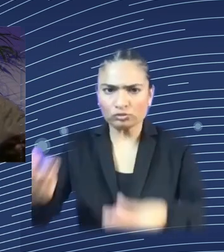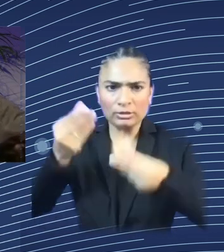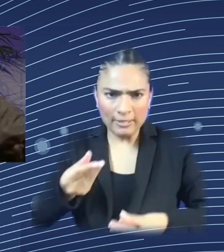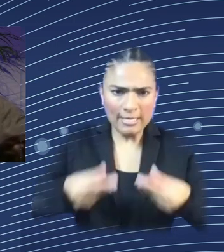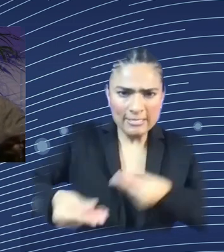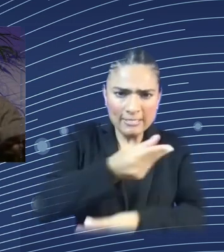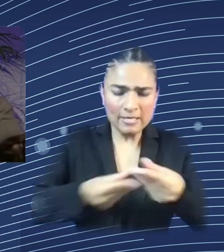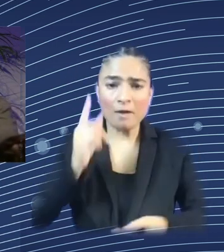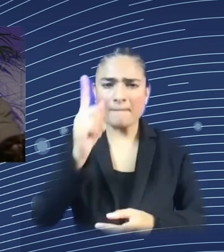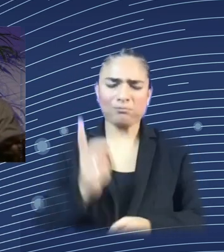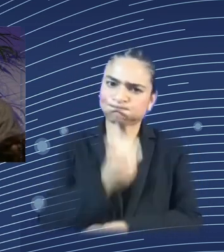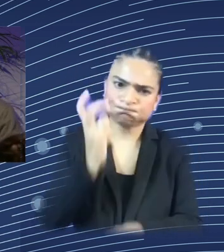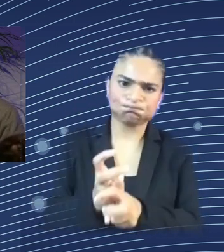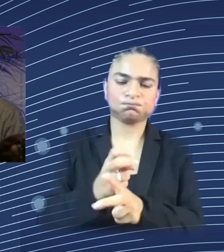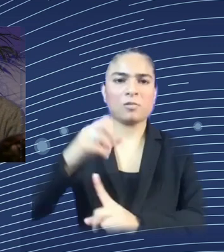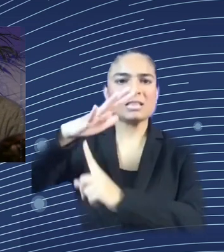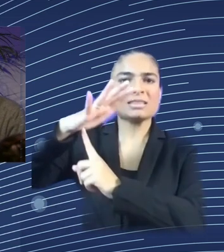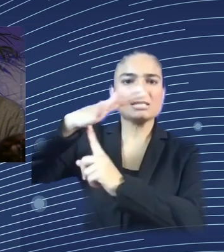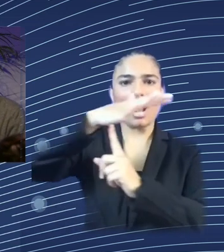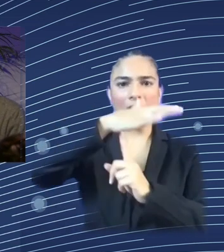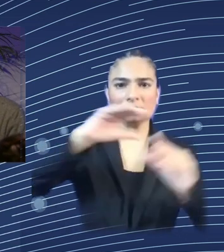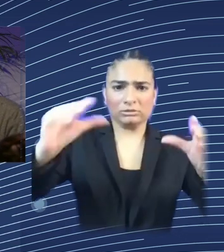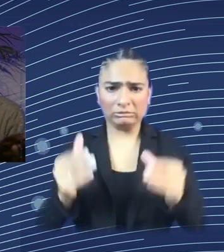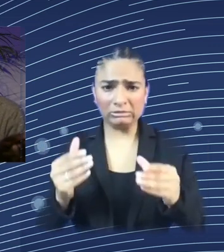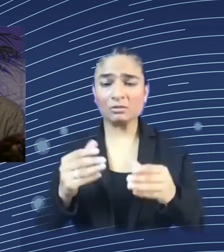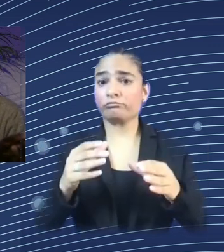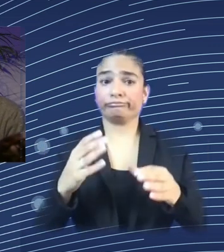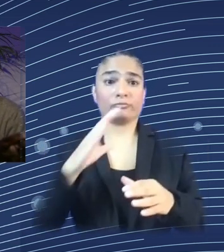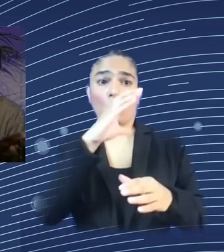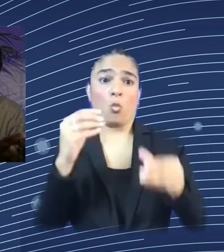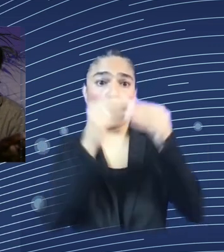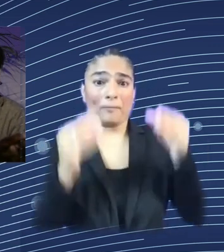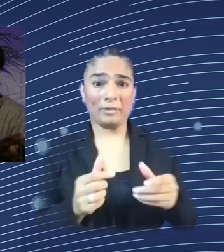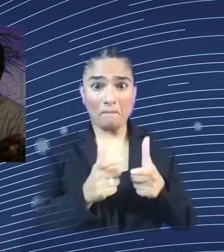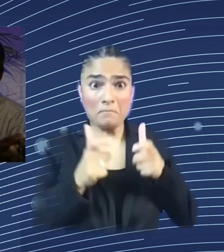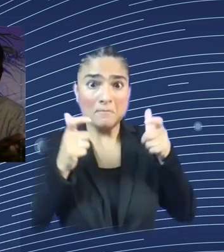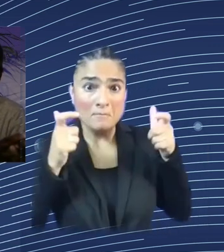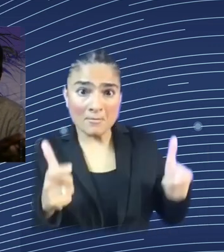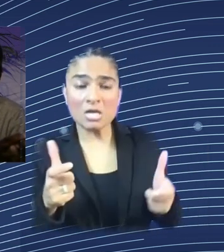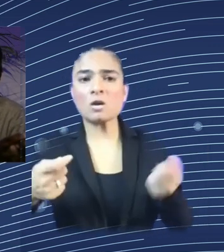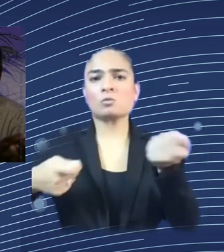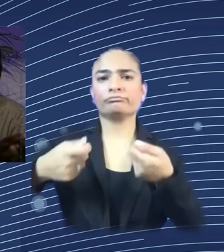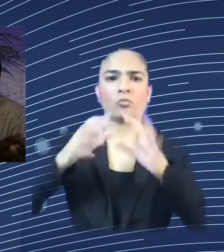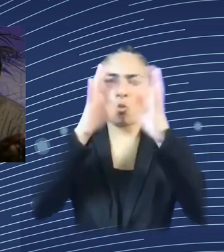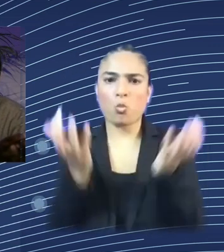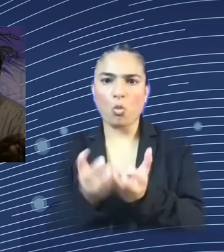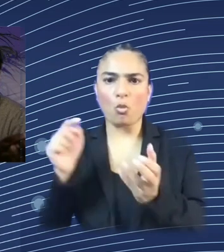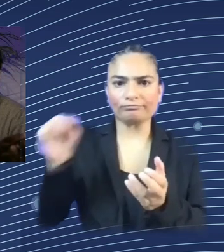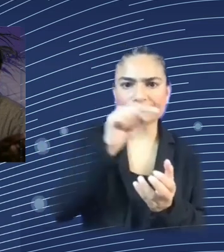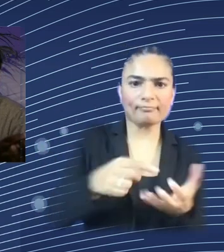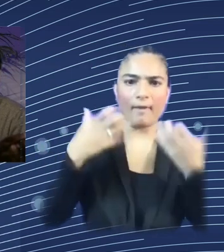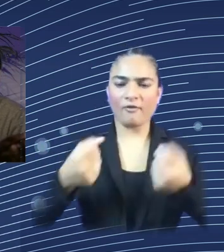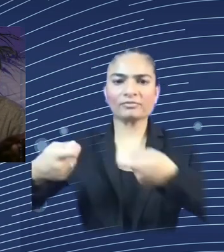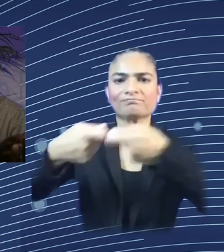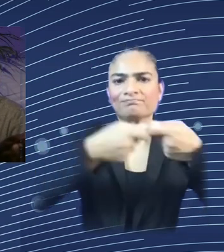have different data points everywhere. And that's where we use AI. Next slide. So AI can help you